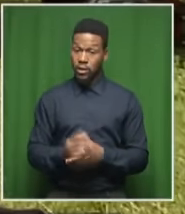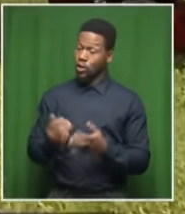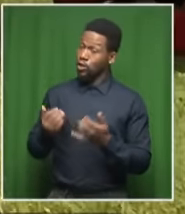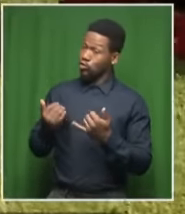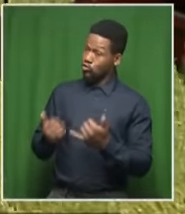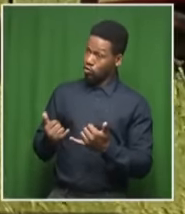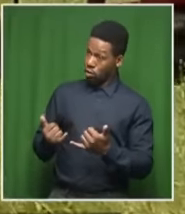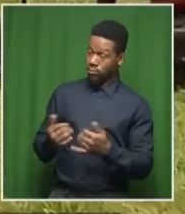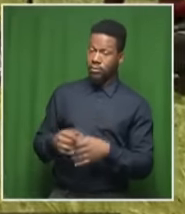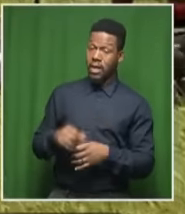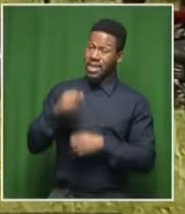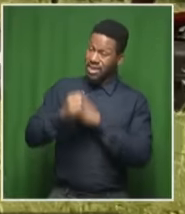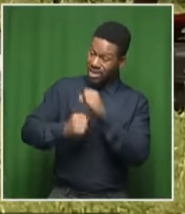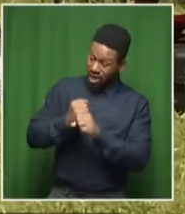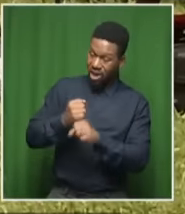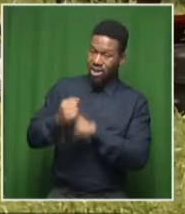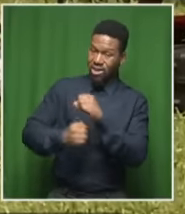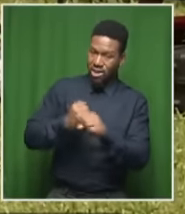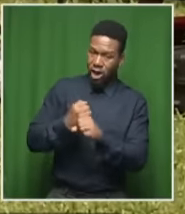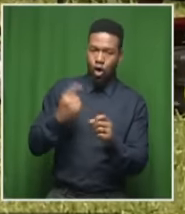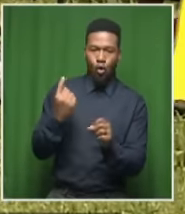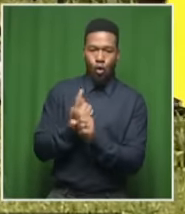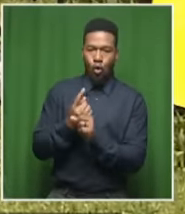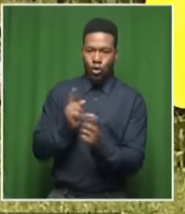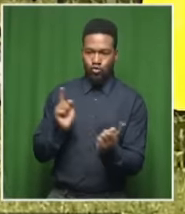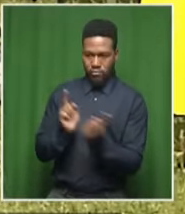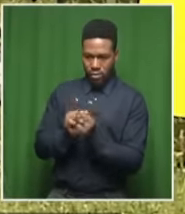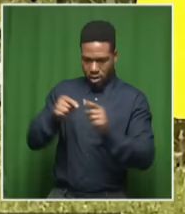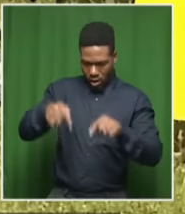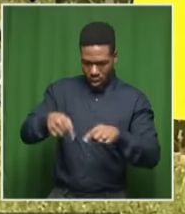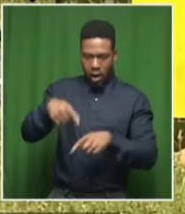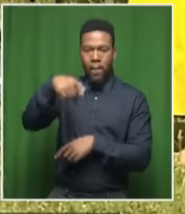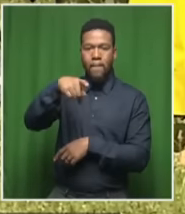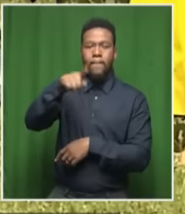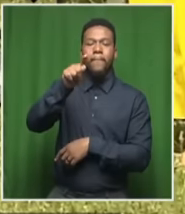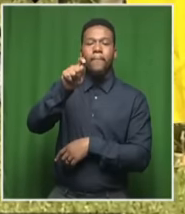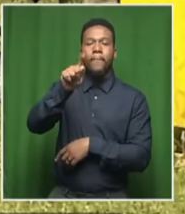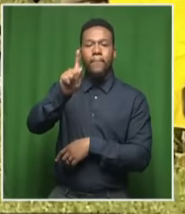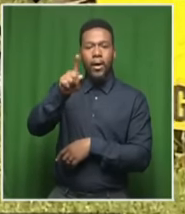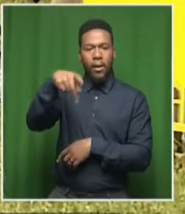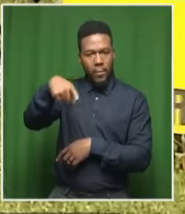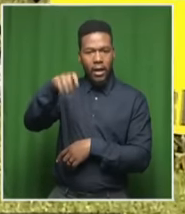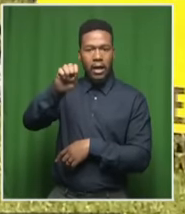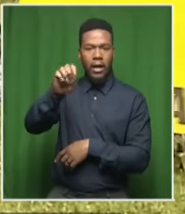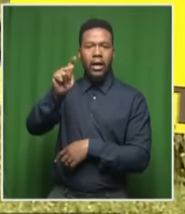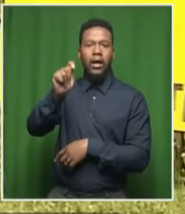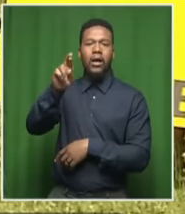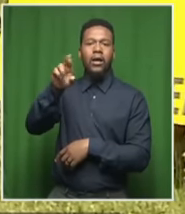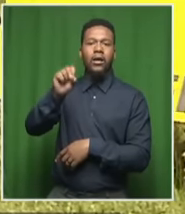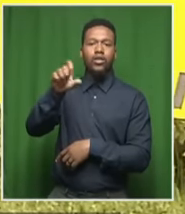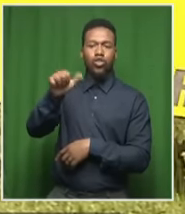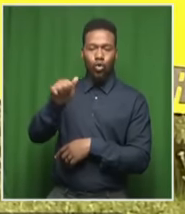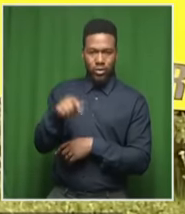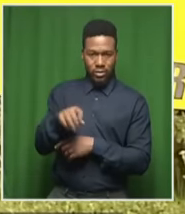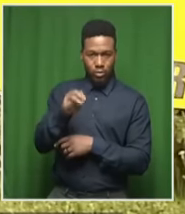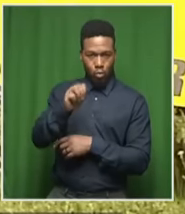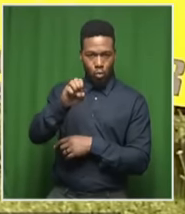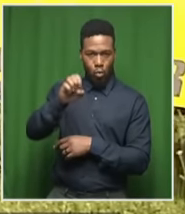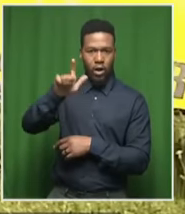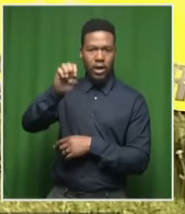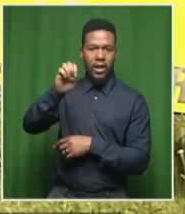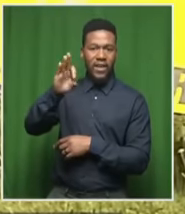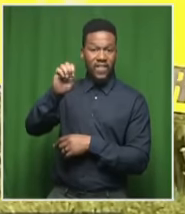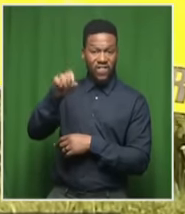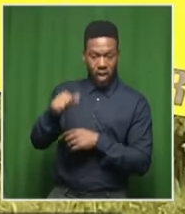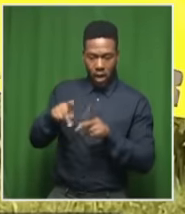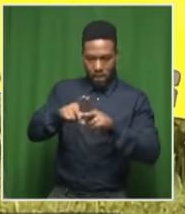we meet here in Petros Molefe Park. This park is called Petros Molefe. Petros Molefe is the first member of uMkhonto weSizwe who died